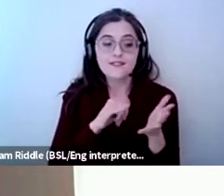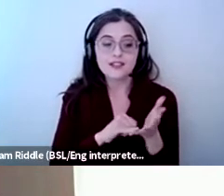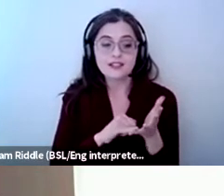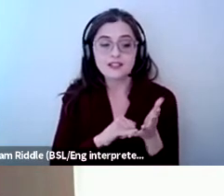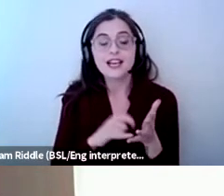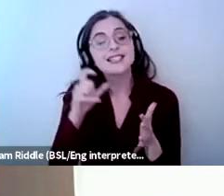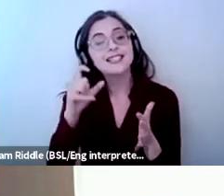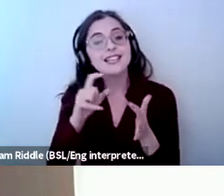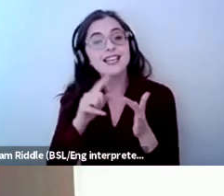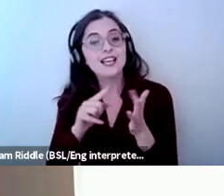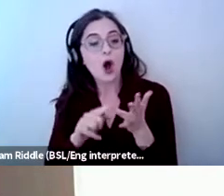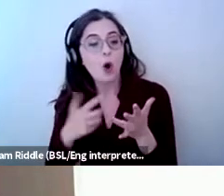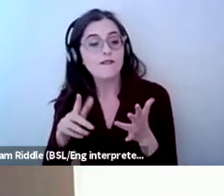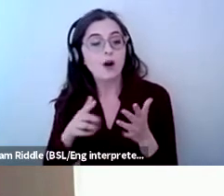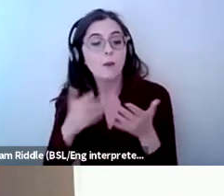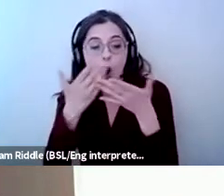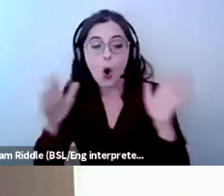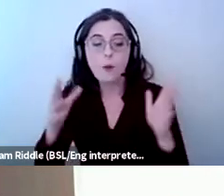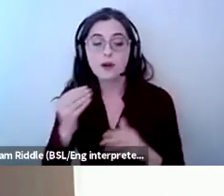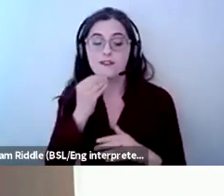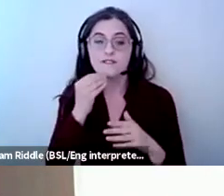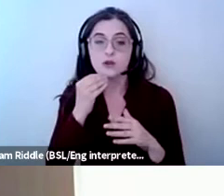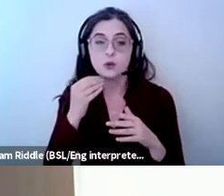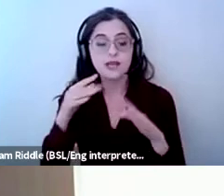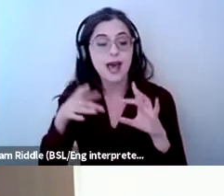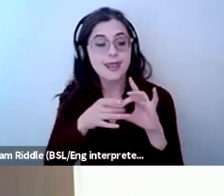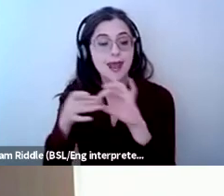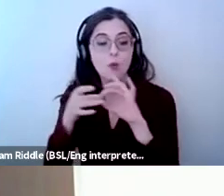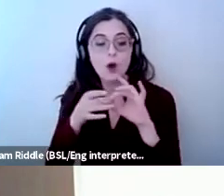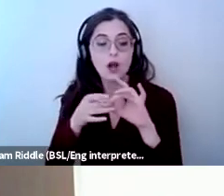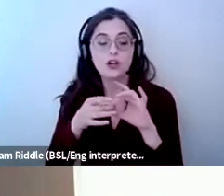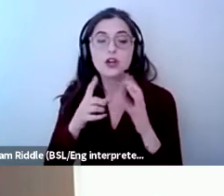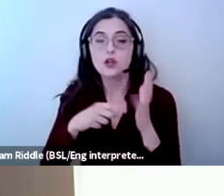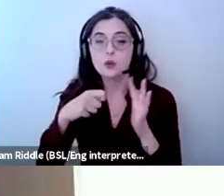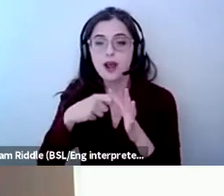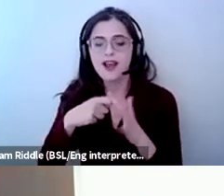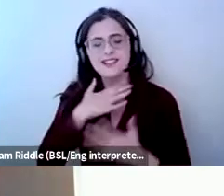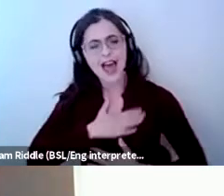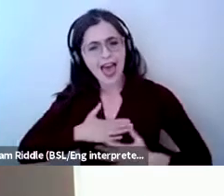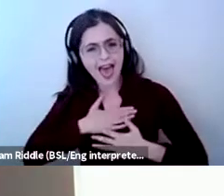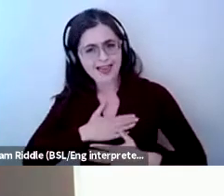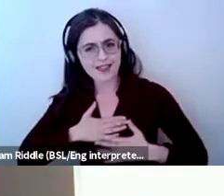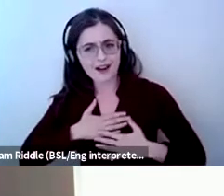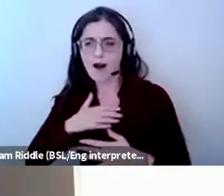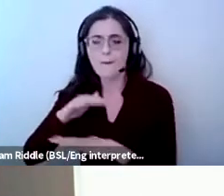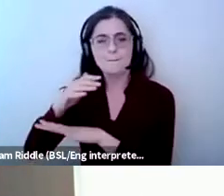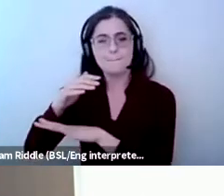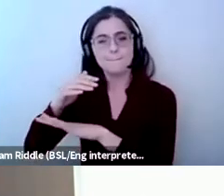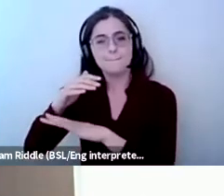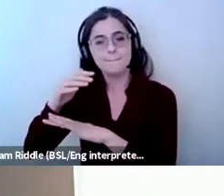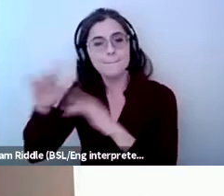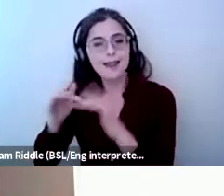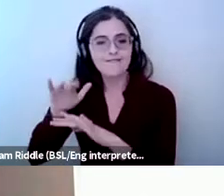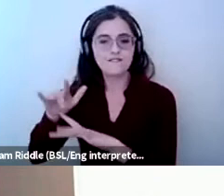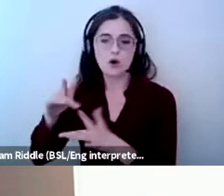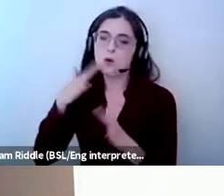platform that enables new ethical food supply chains by linking local producers to local consumers.